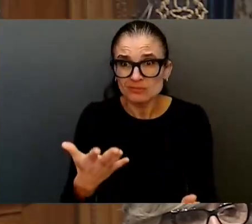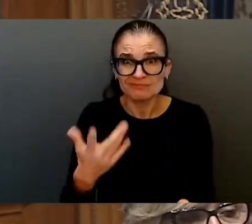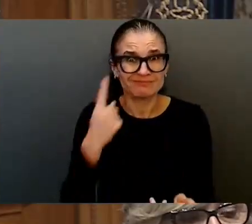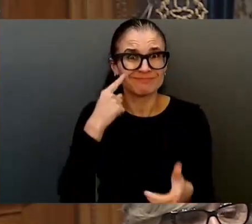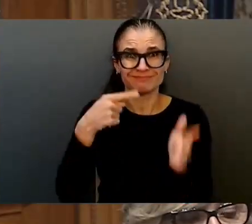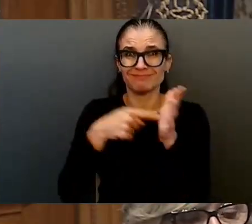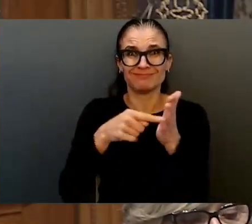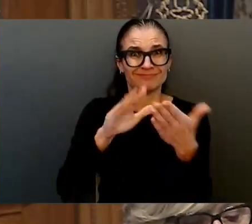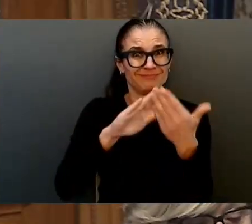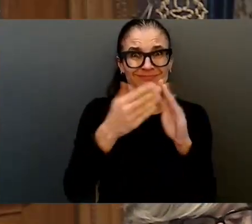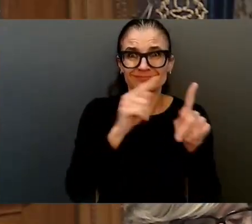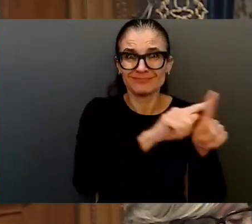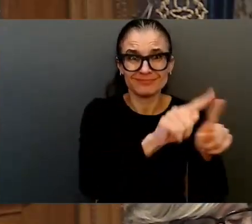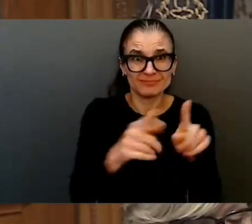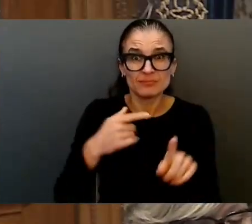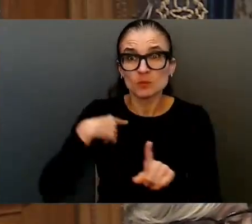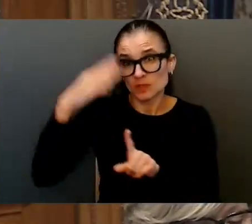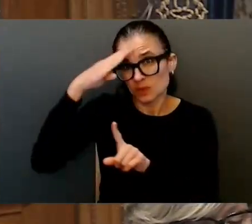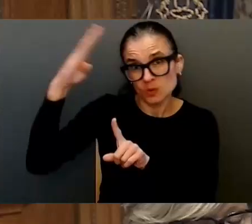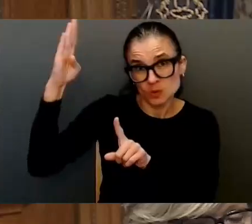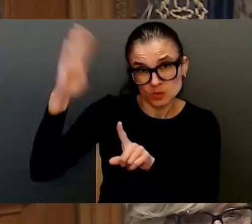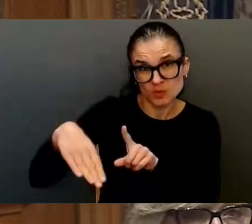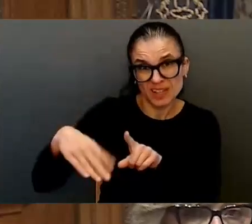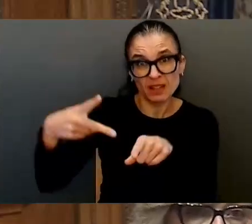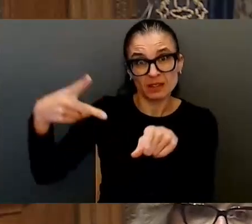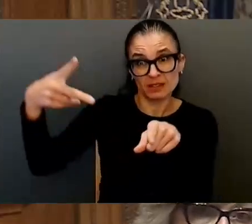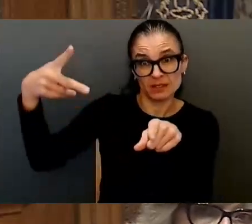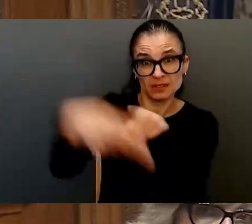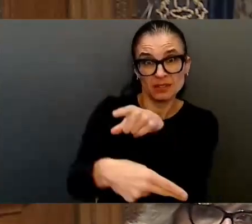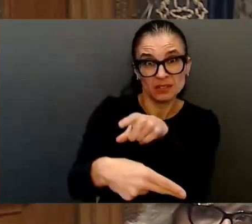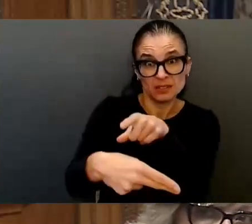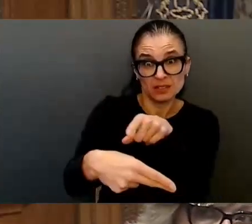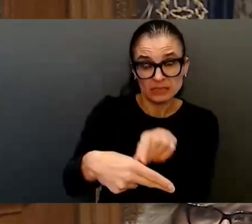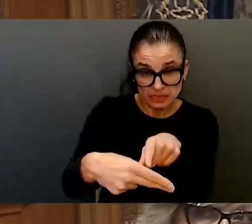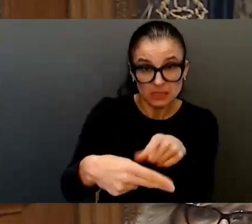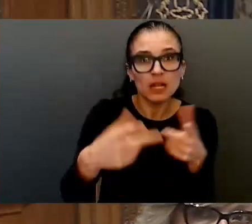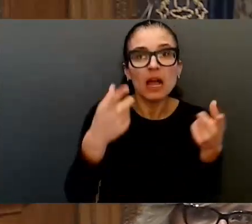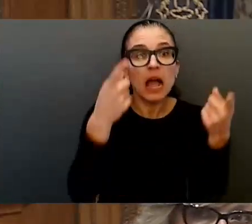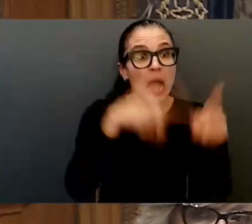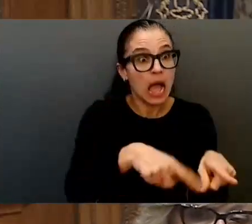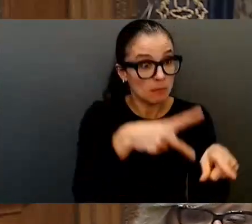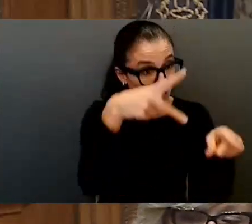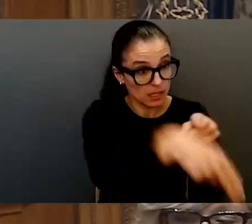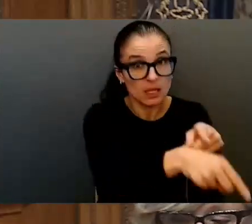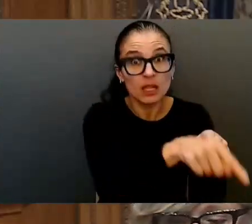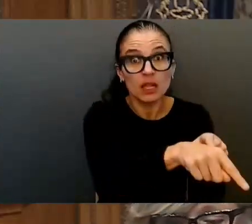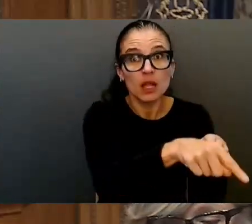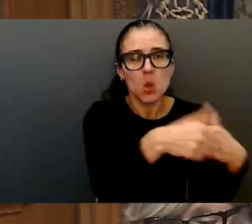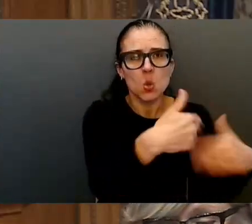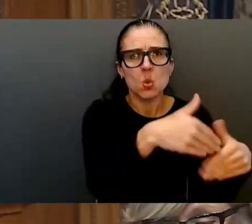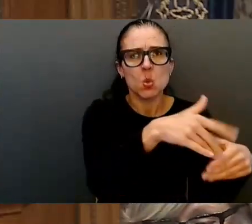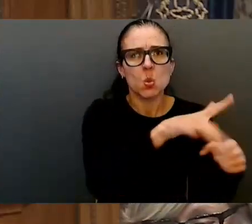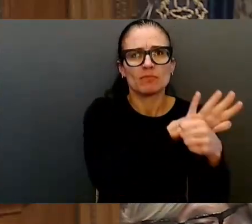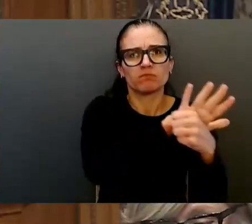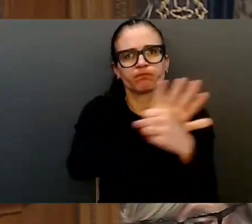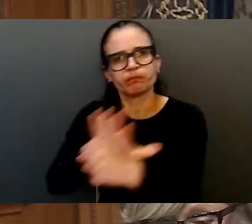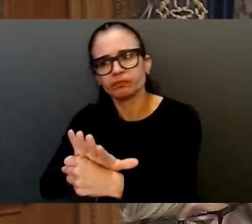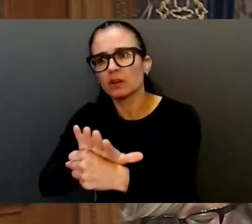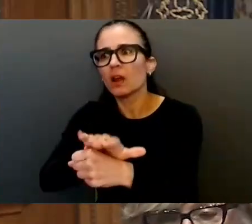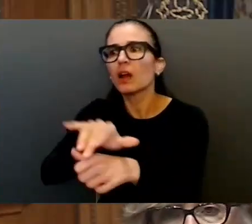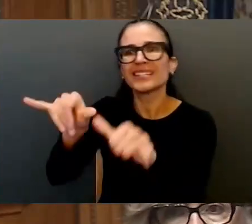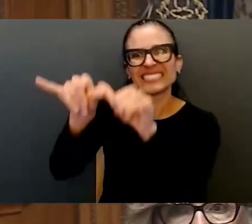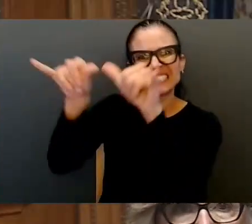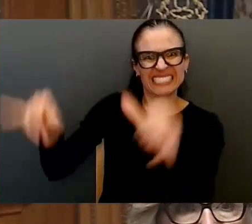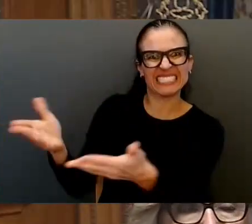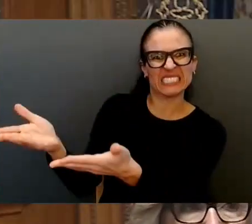area puts pressure on another area of the system. We know that hospitals and housing are already